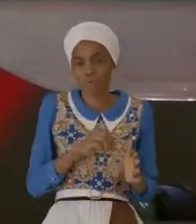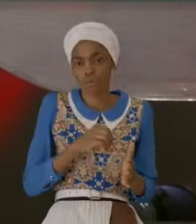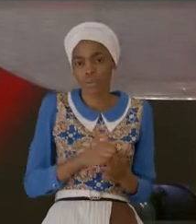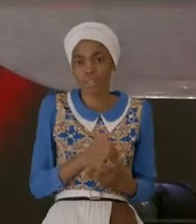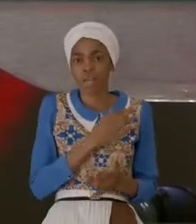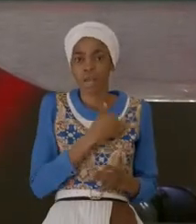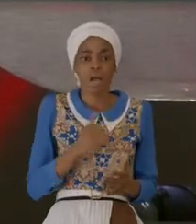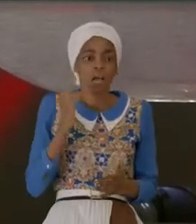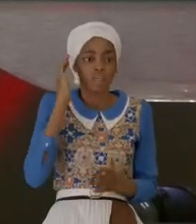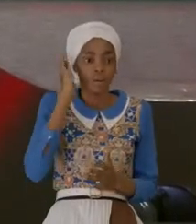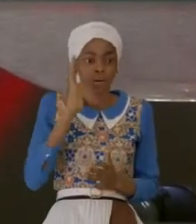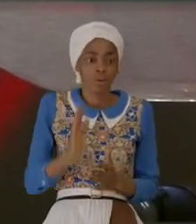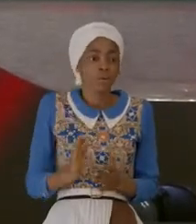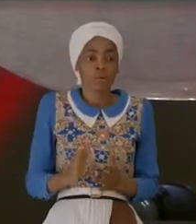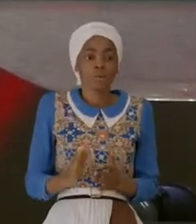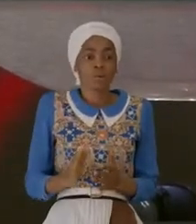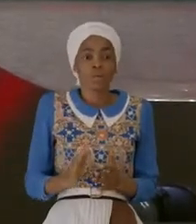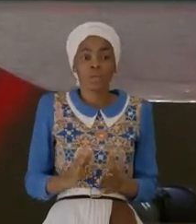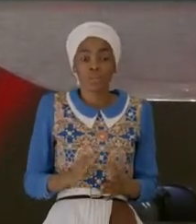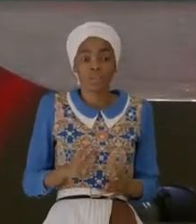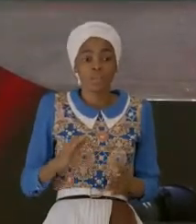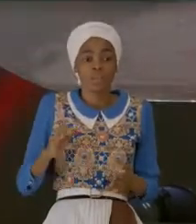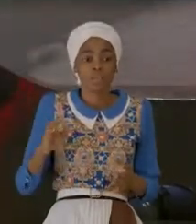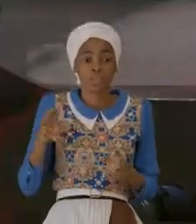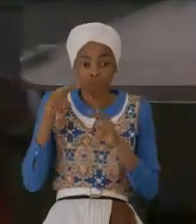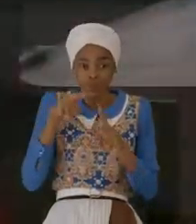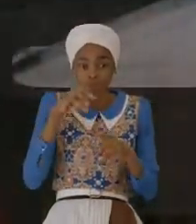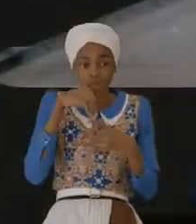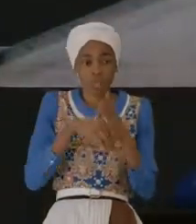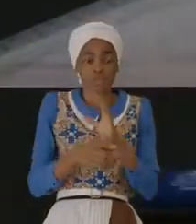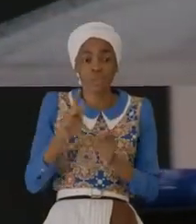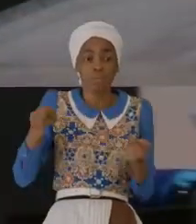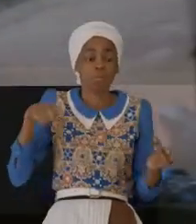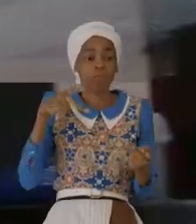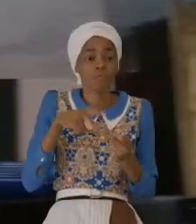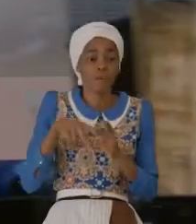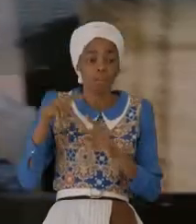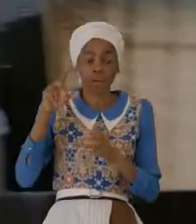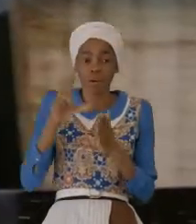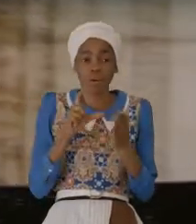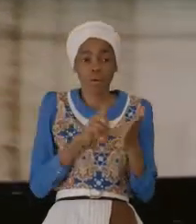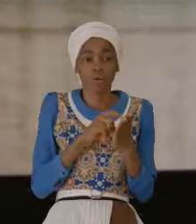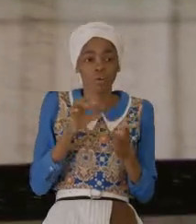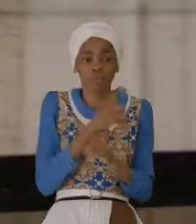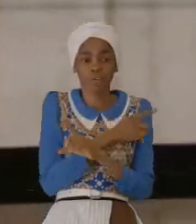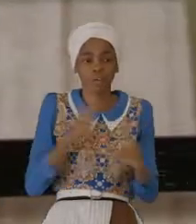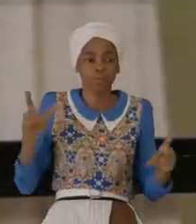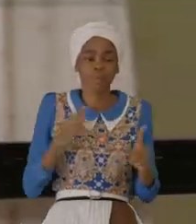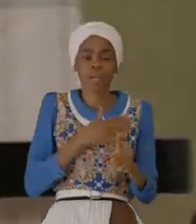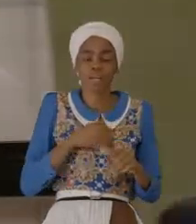and will read the perfect law of Liberty and continuous bearing